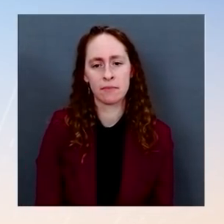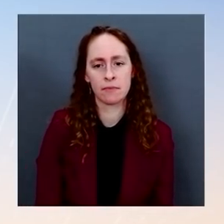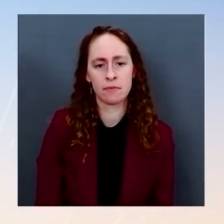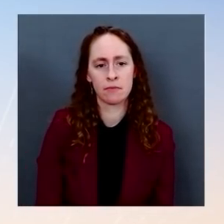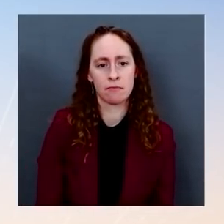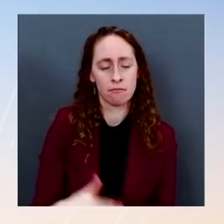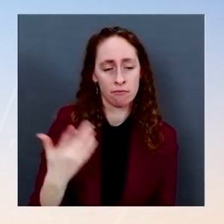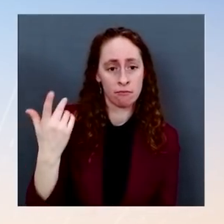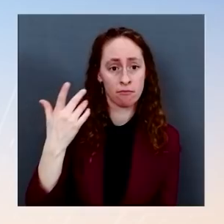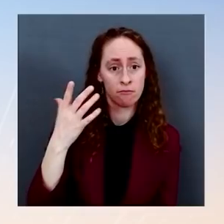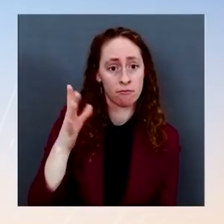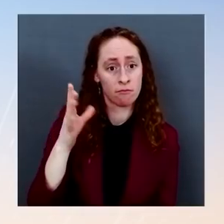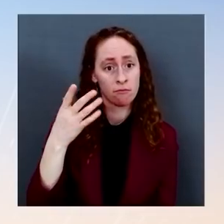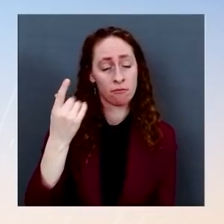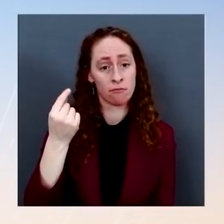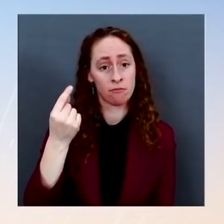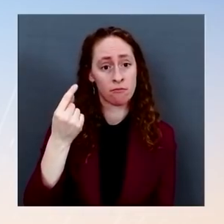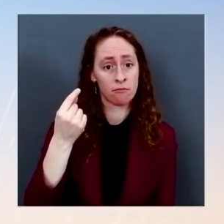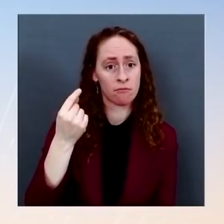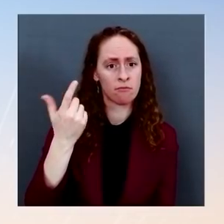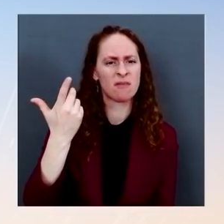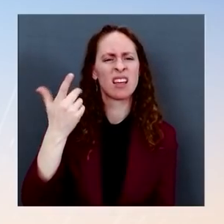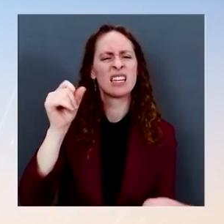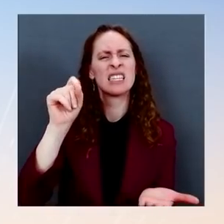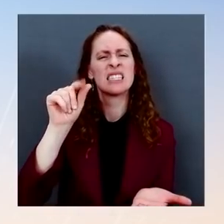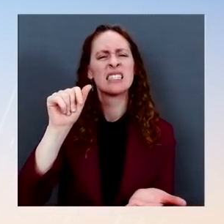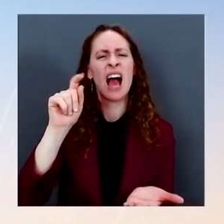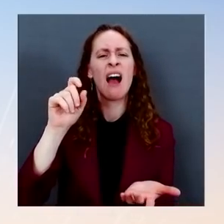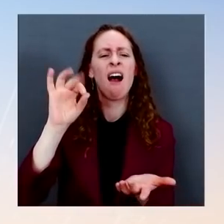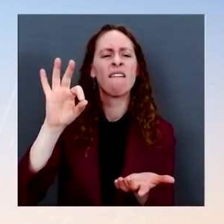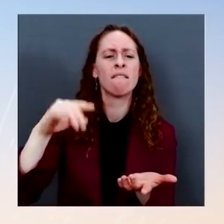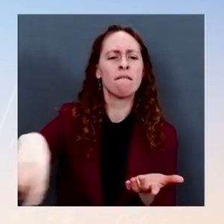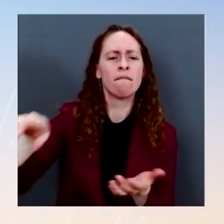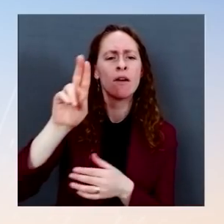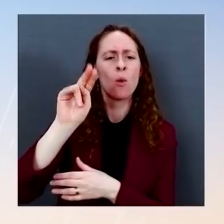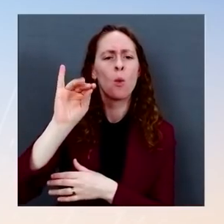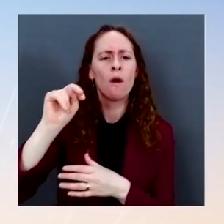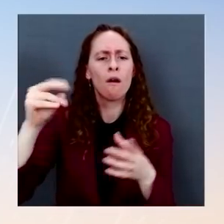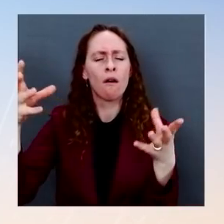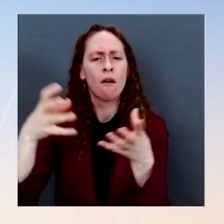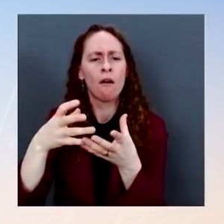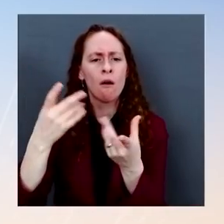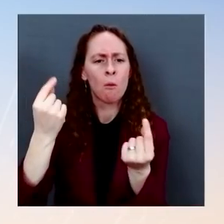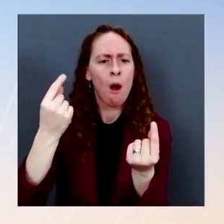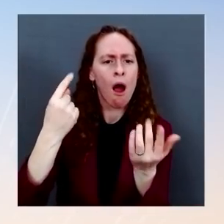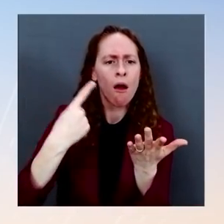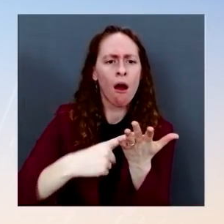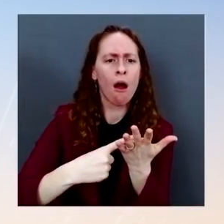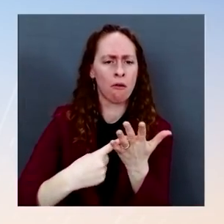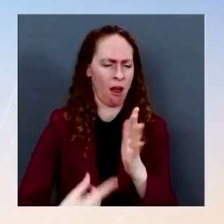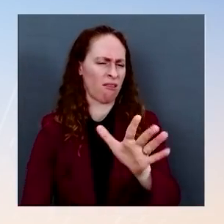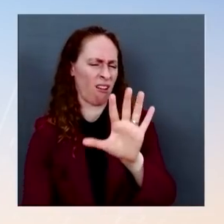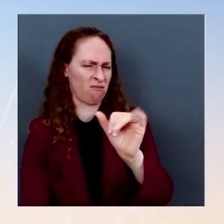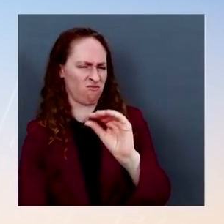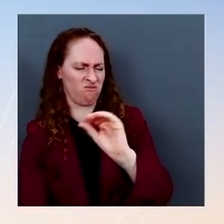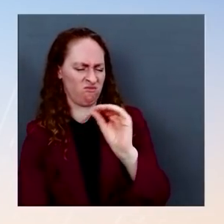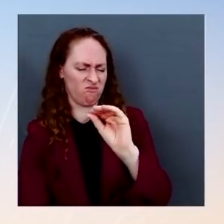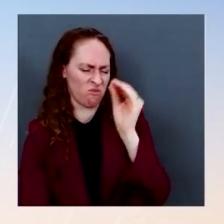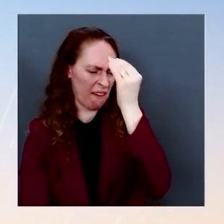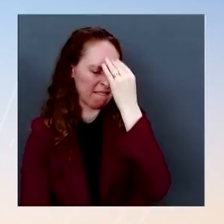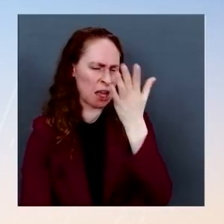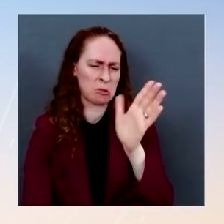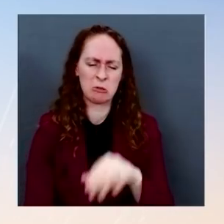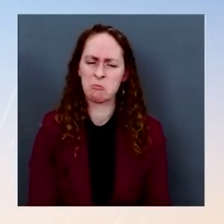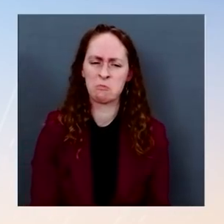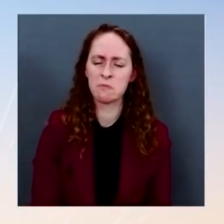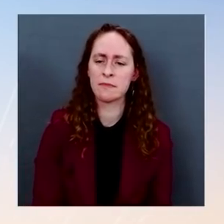we don't yet have a date set at this point in time. Go ahead. Thank you so much. Due to the difficulties around testing, do you think public health officials in